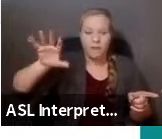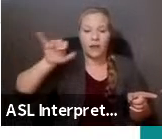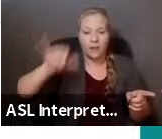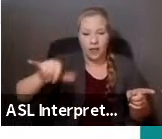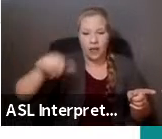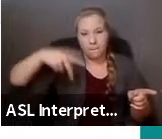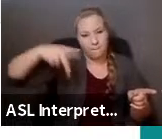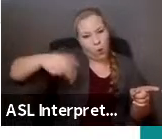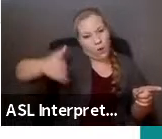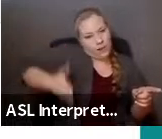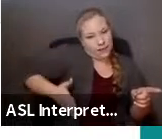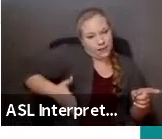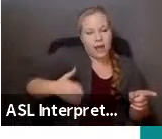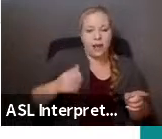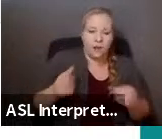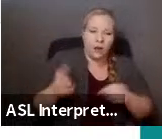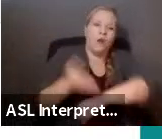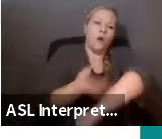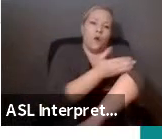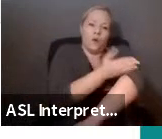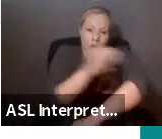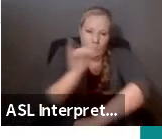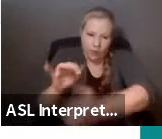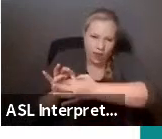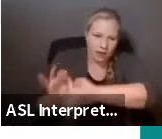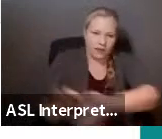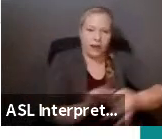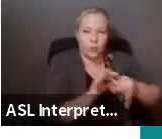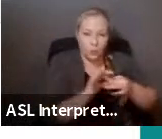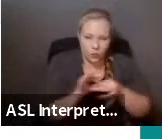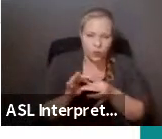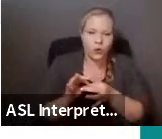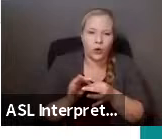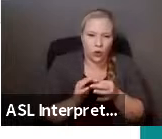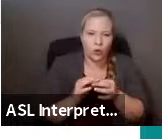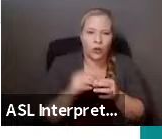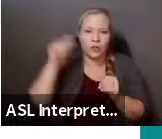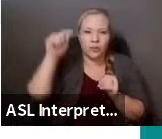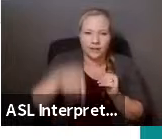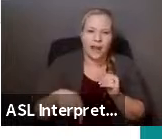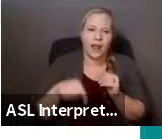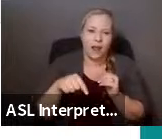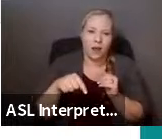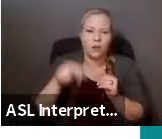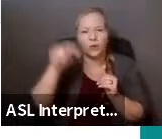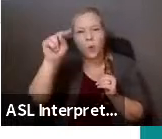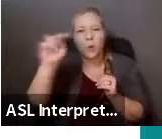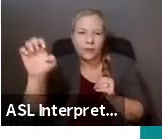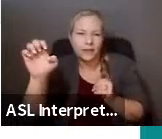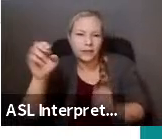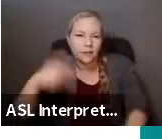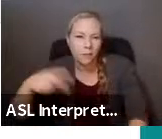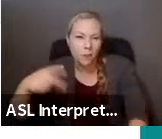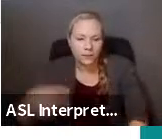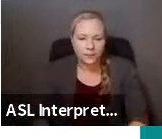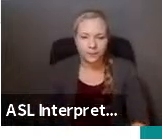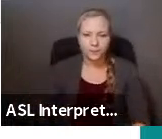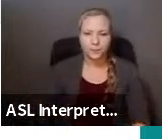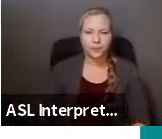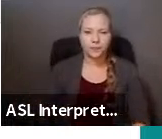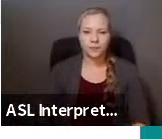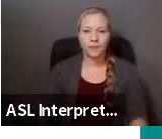street connections down into Northeast Portland. Many of the overcrossings